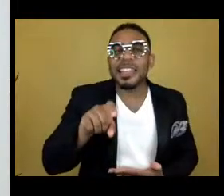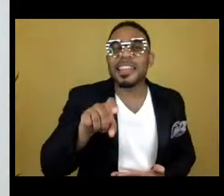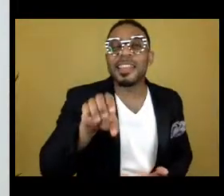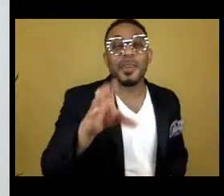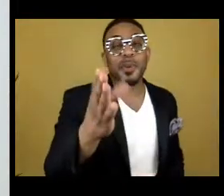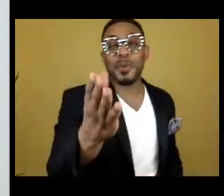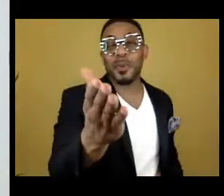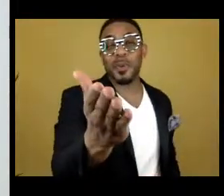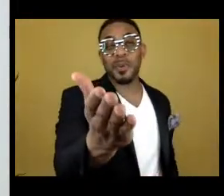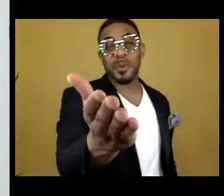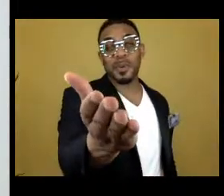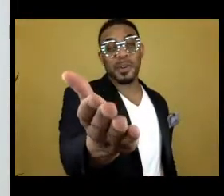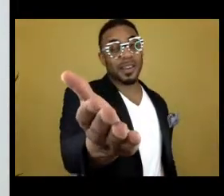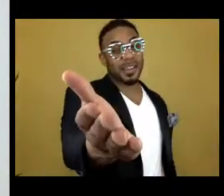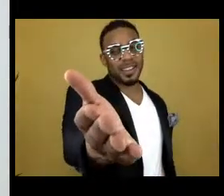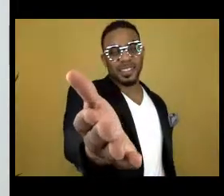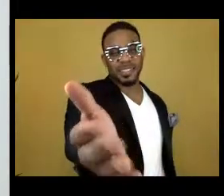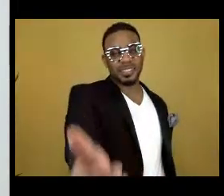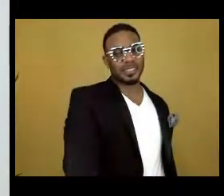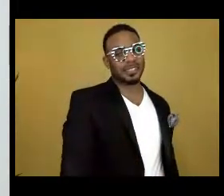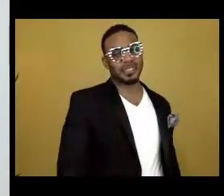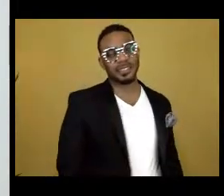need you.